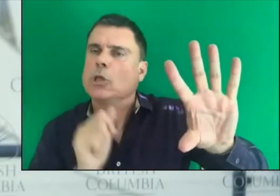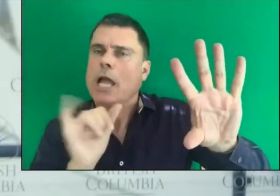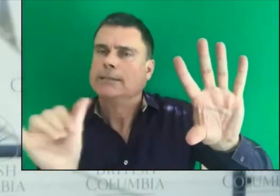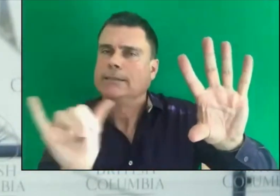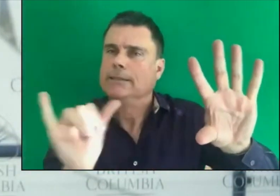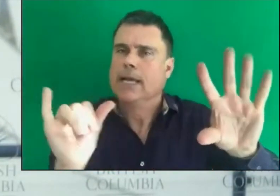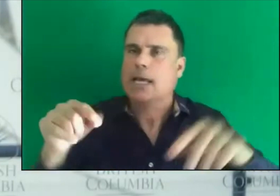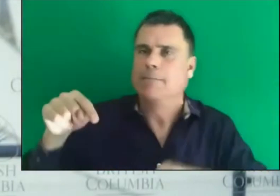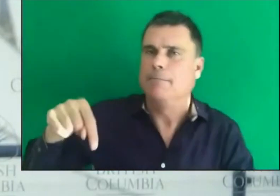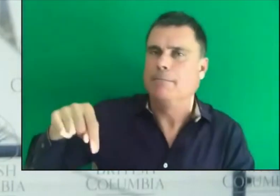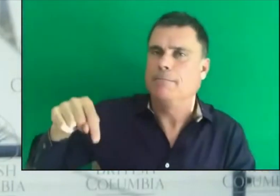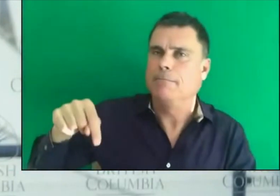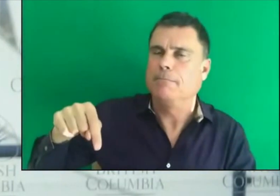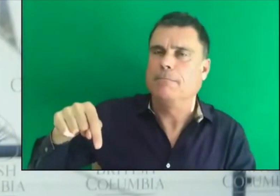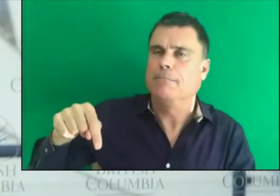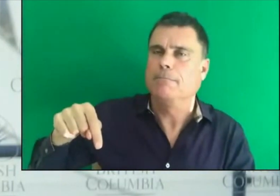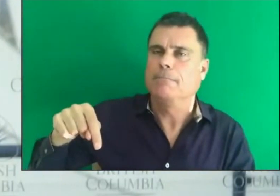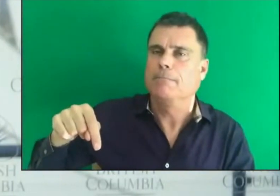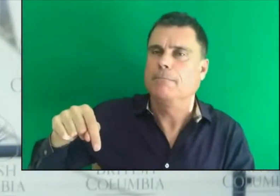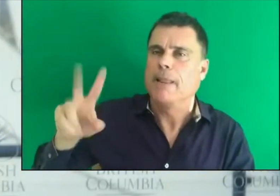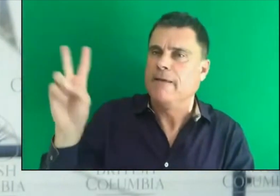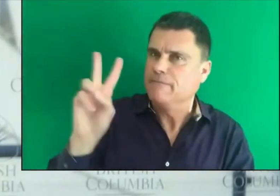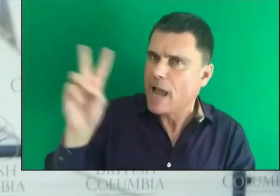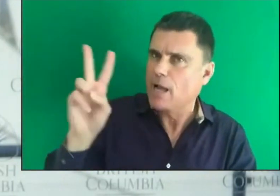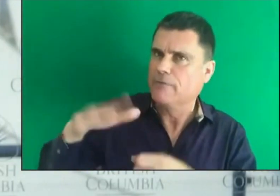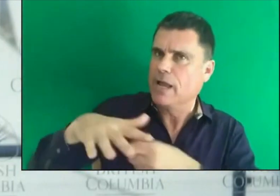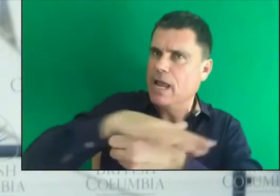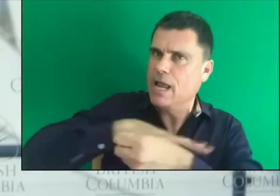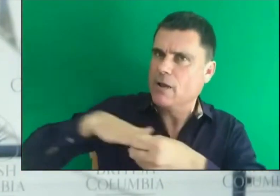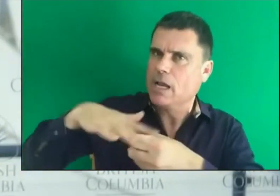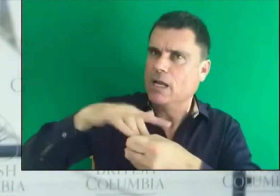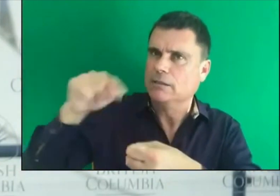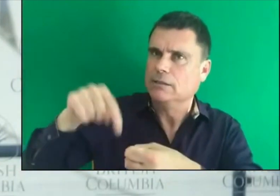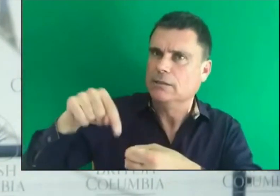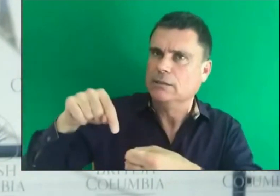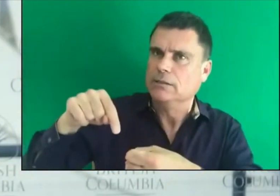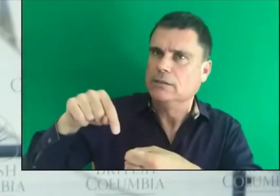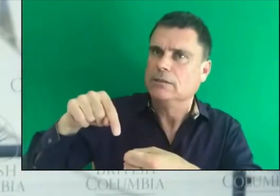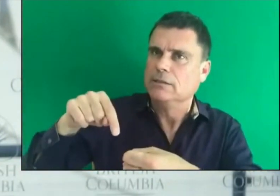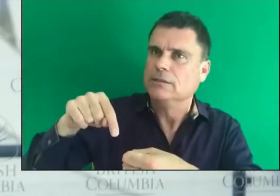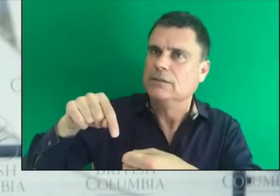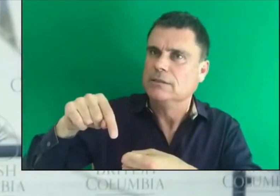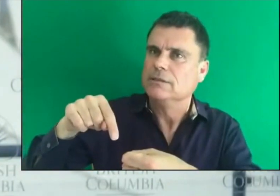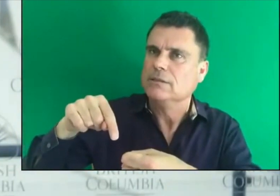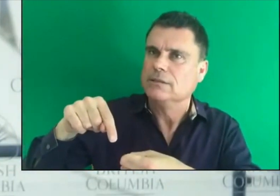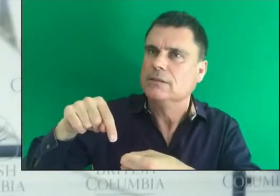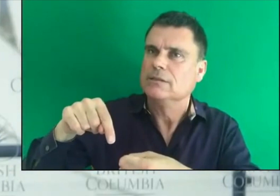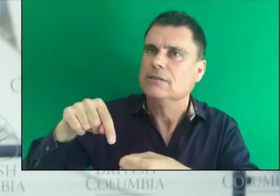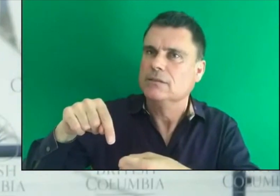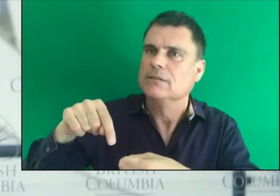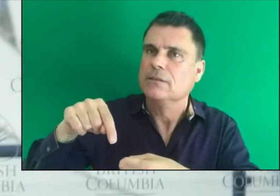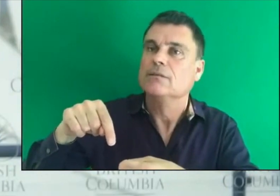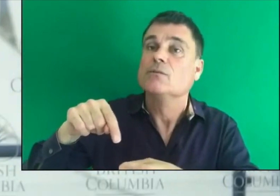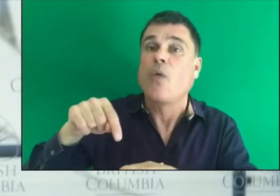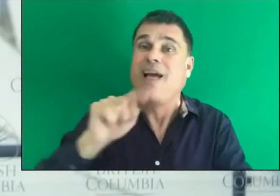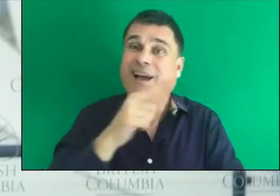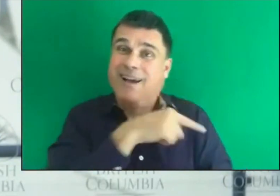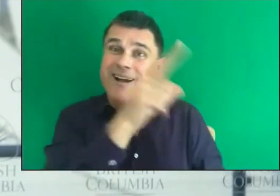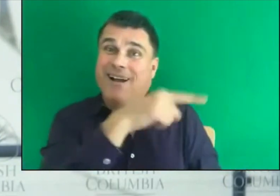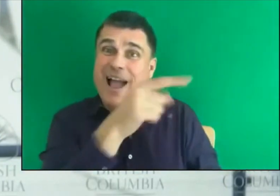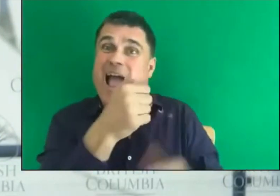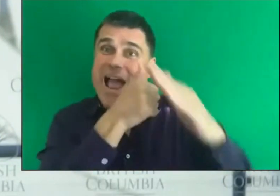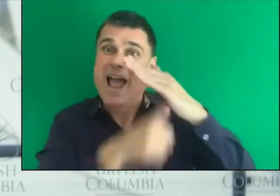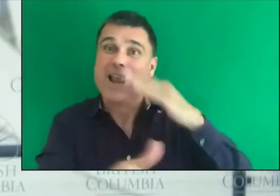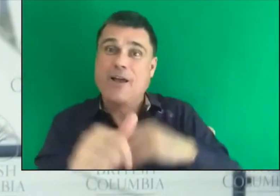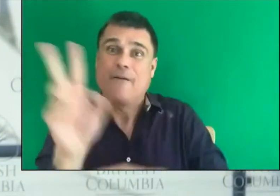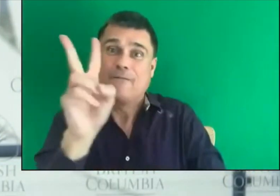more sense to not include them in these orders to allow for ongoing what's